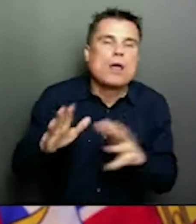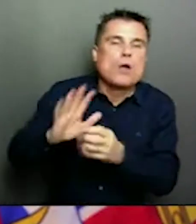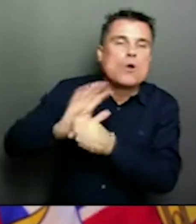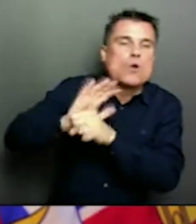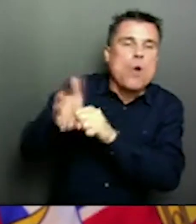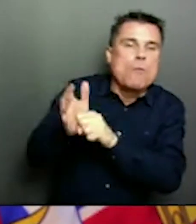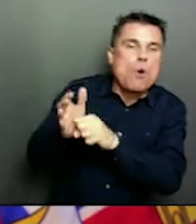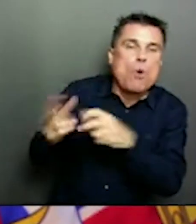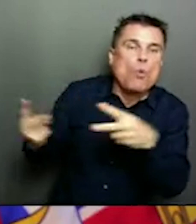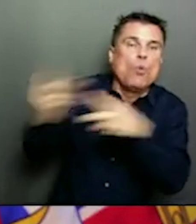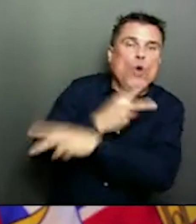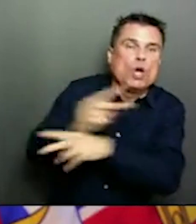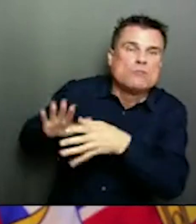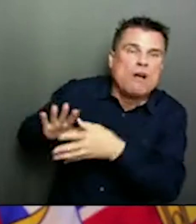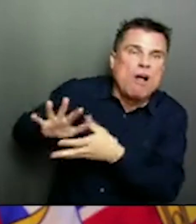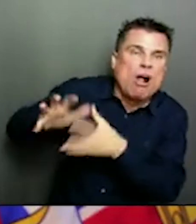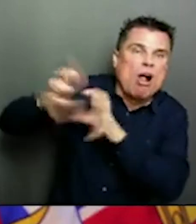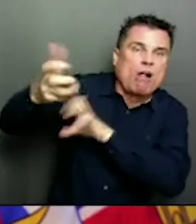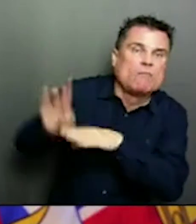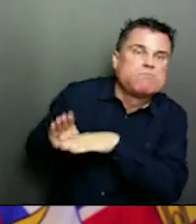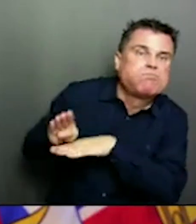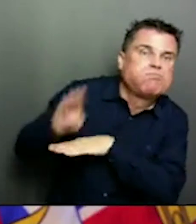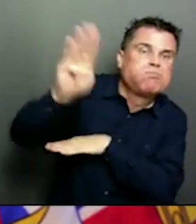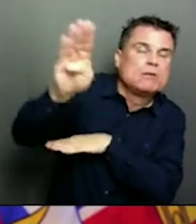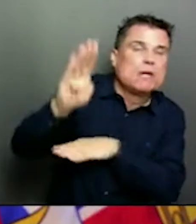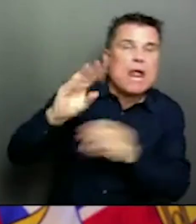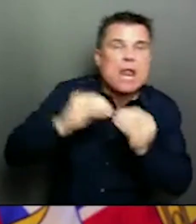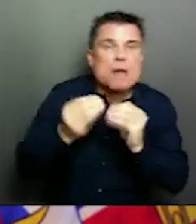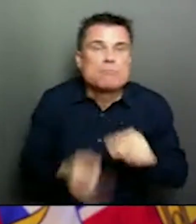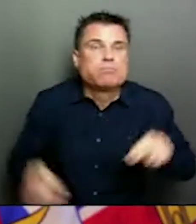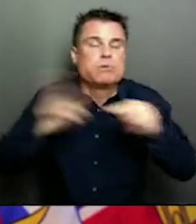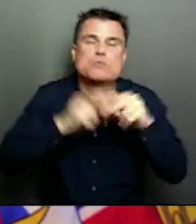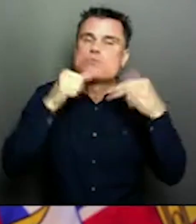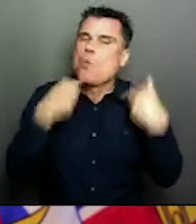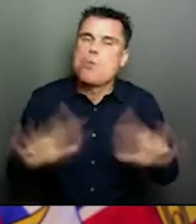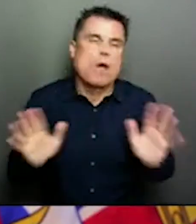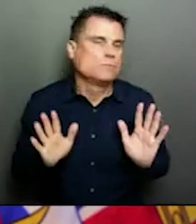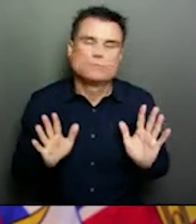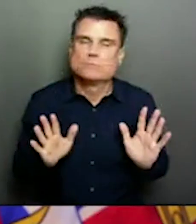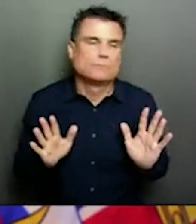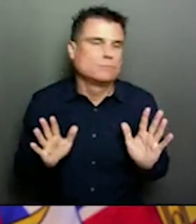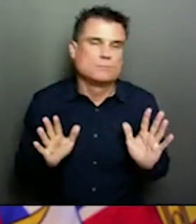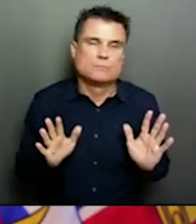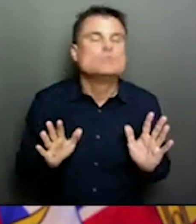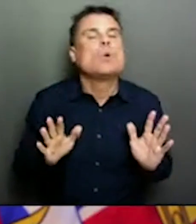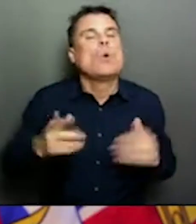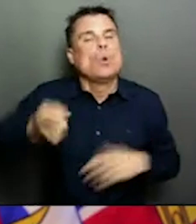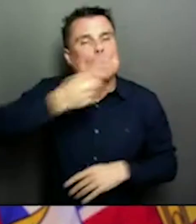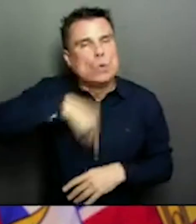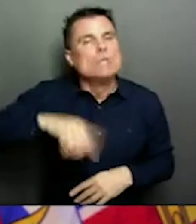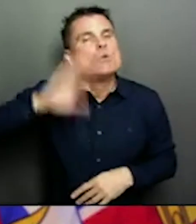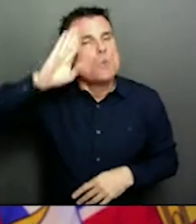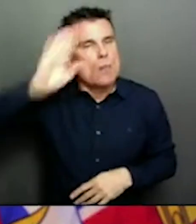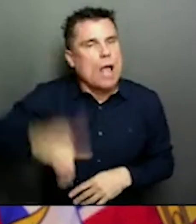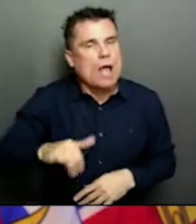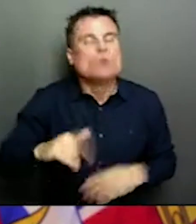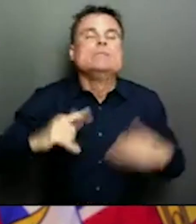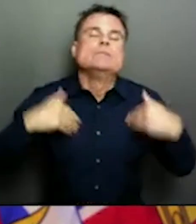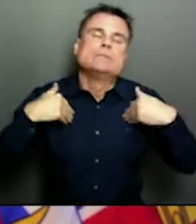is when we are tired when we may stumble. And now, when we have a finish line that is in